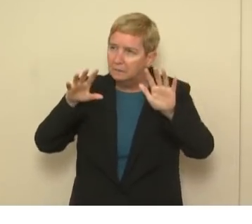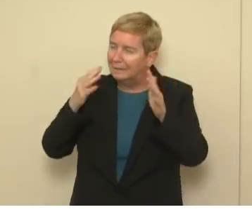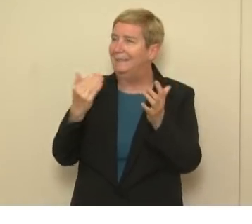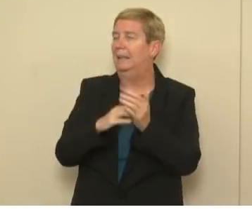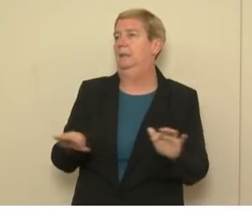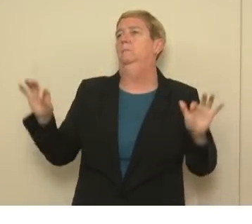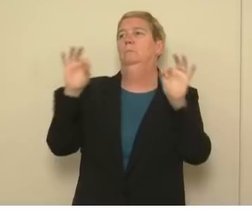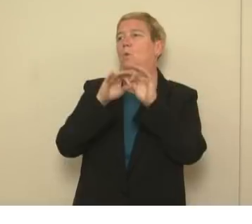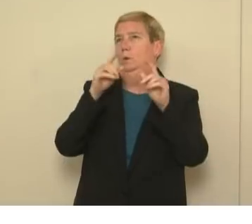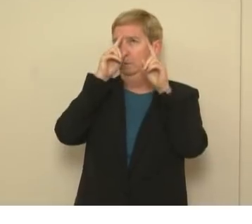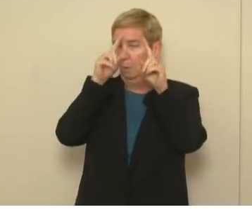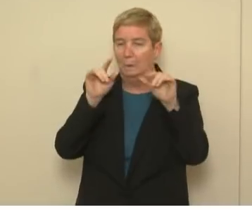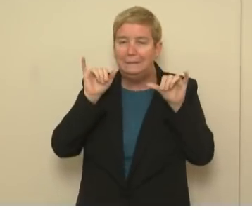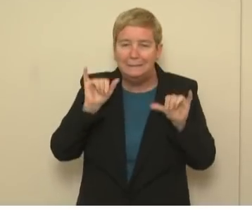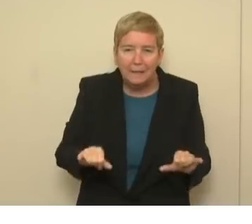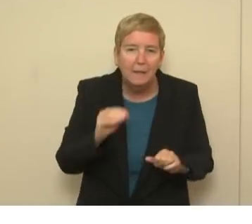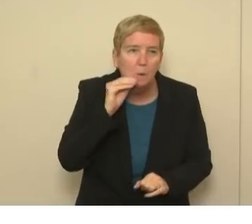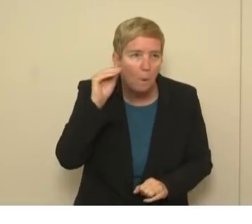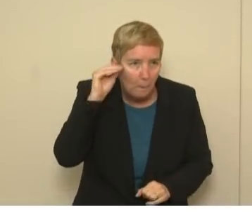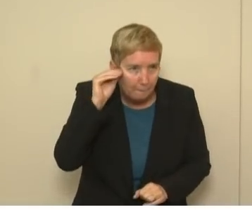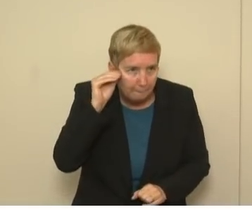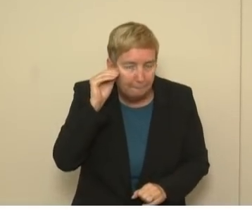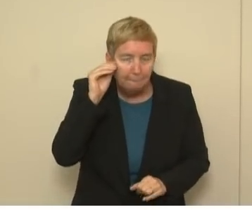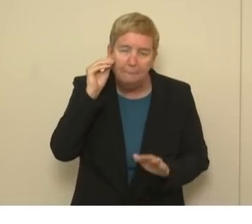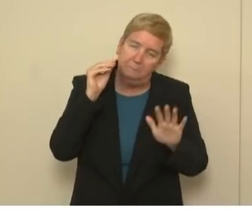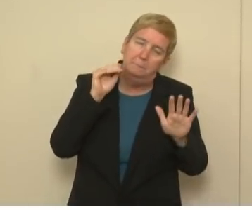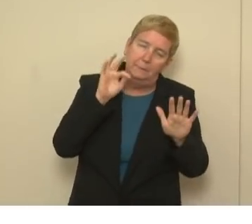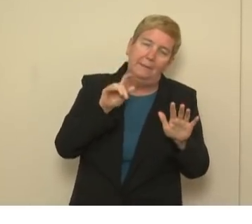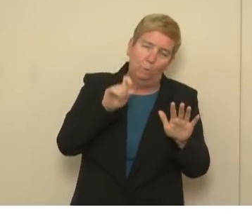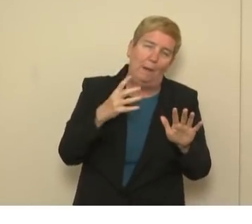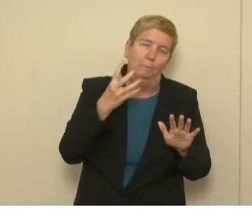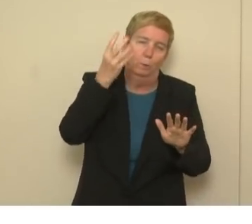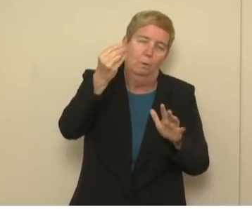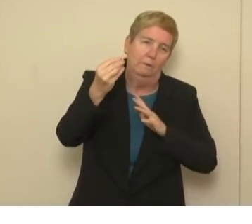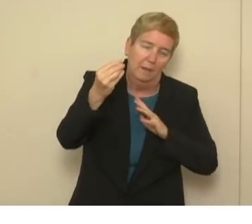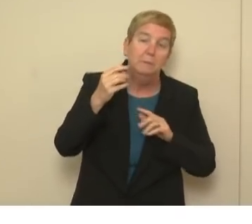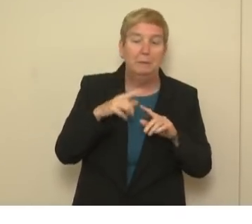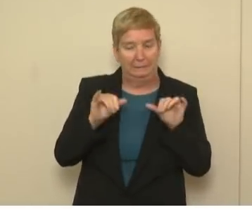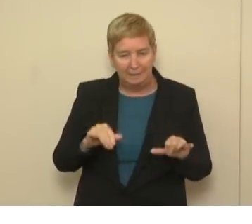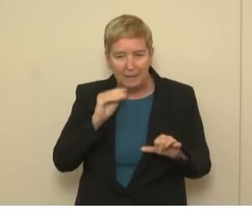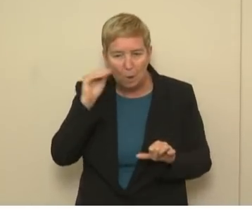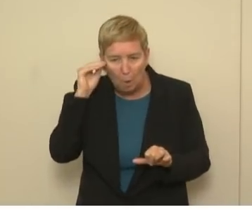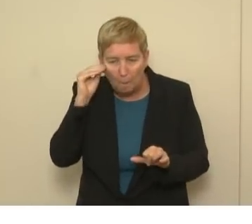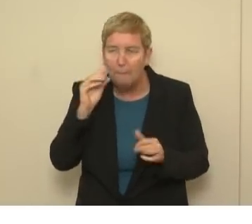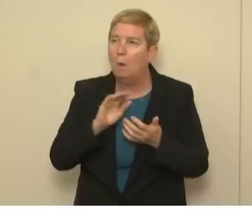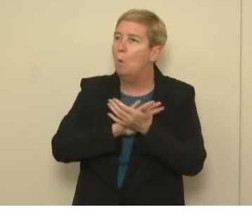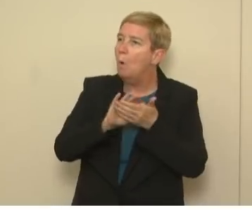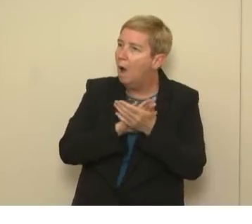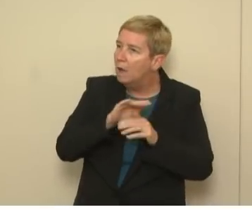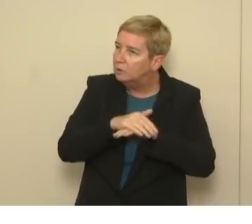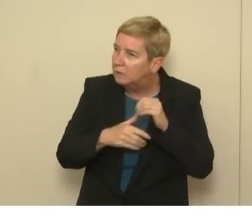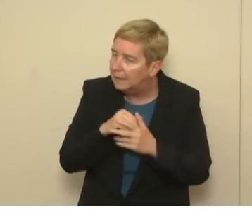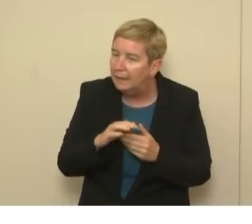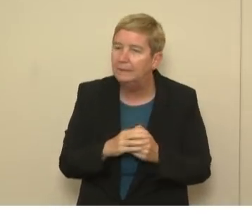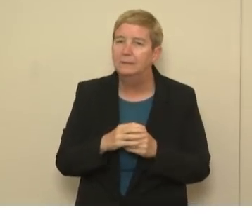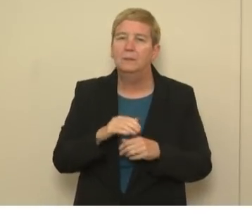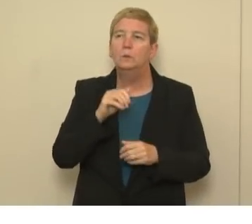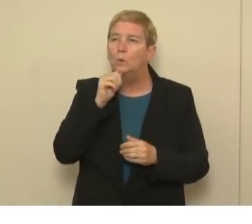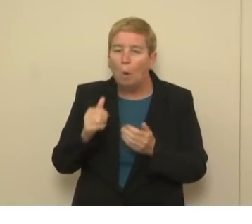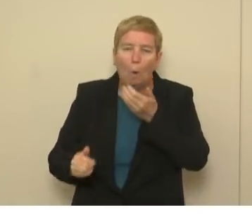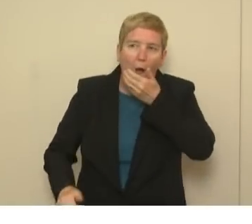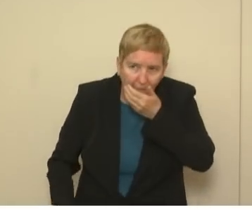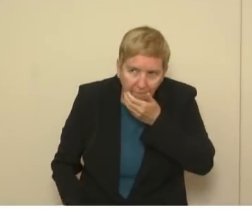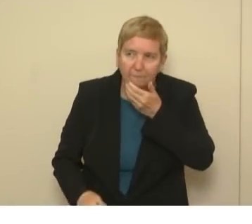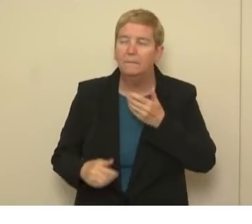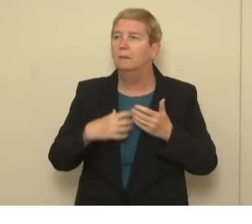home unless you absolutely have to go out. Wash your hands, keep things clean, don't cough into your hands. Everybody really needs to wear a